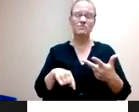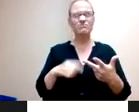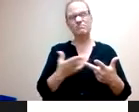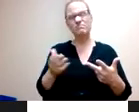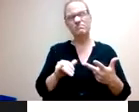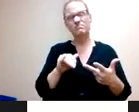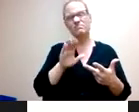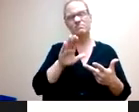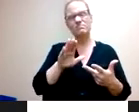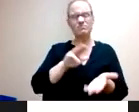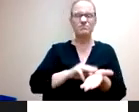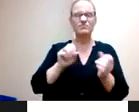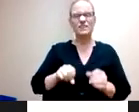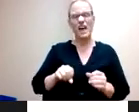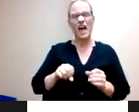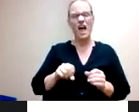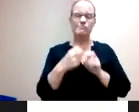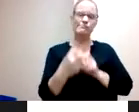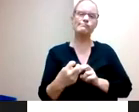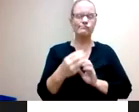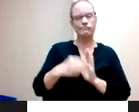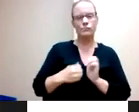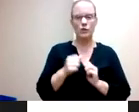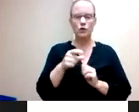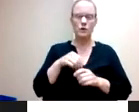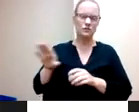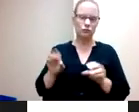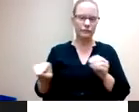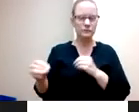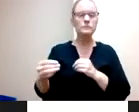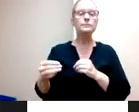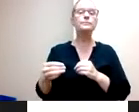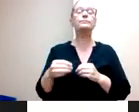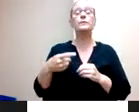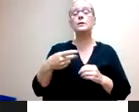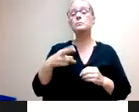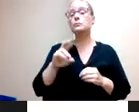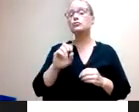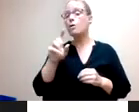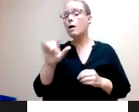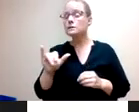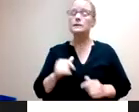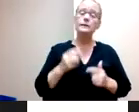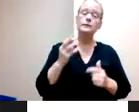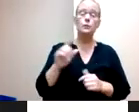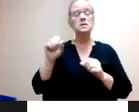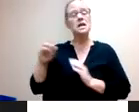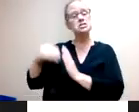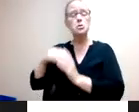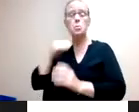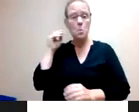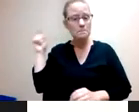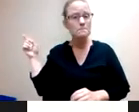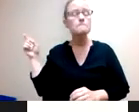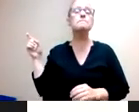your physician can do with you in the office. Healthcare proxies and living wills can also be filled out at home, and those forms